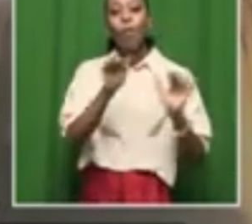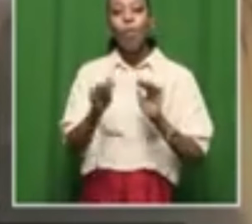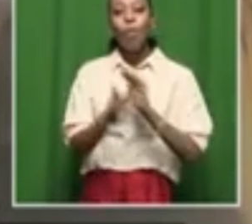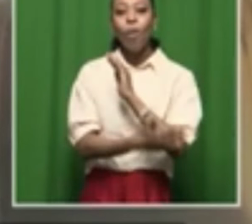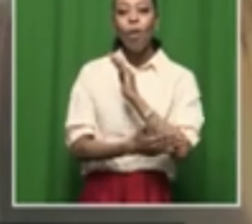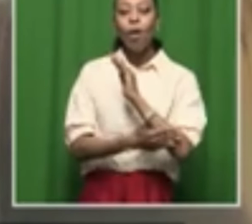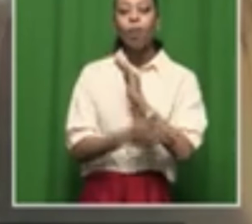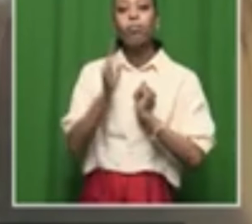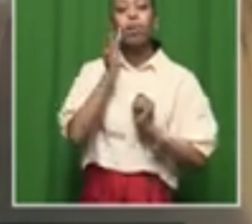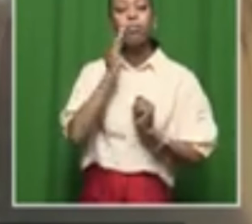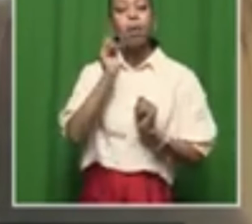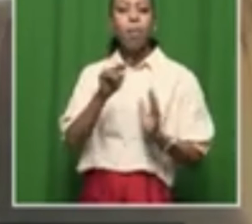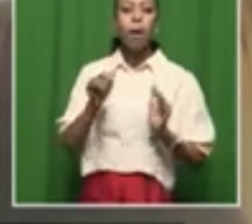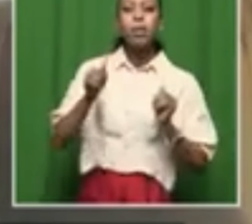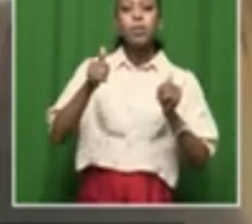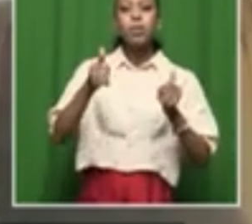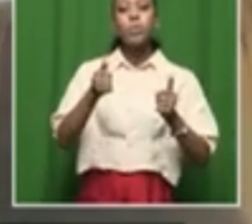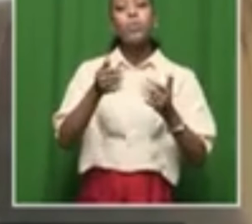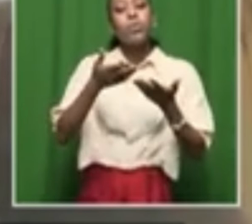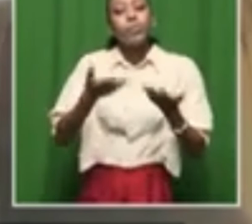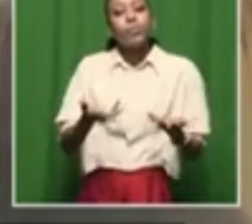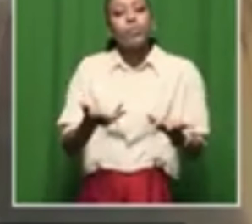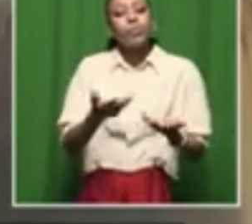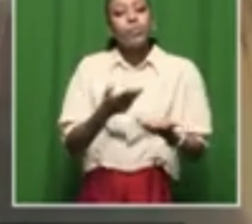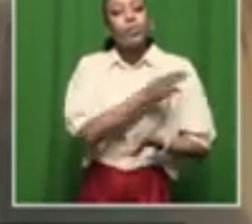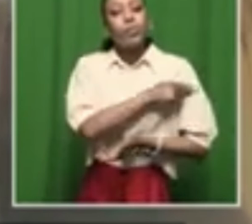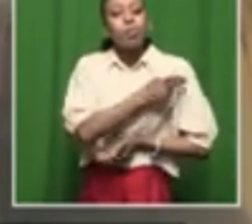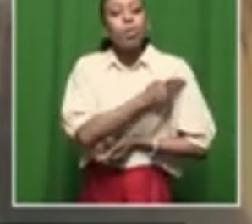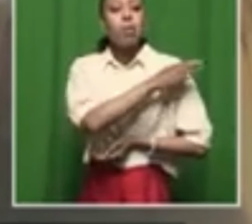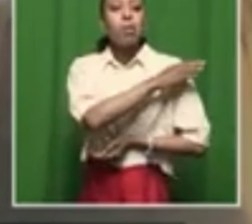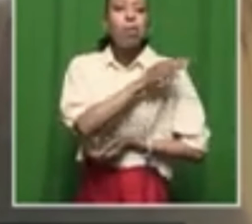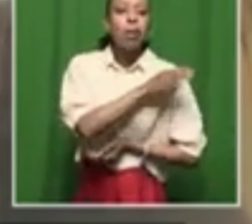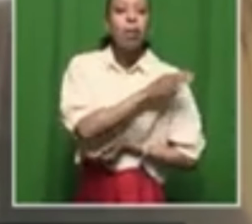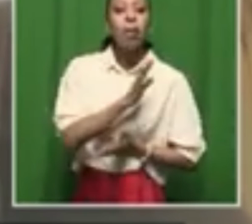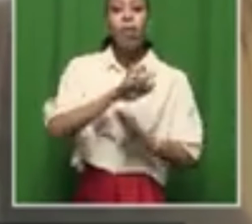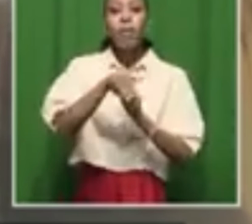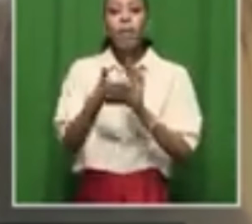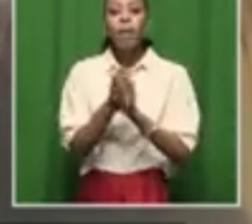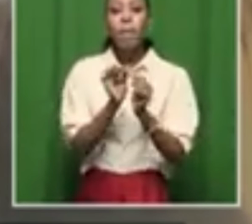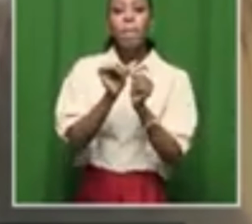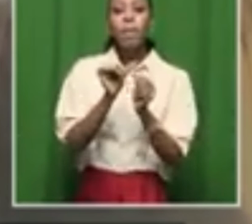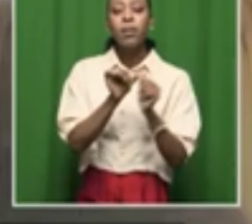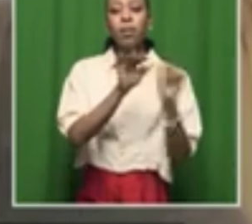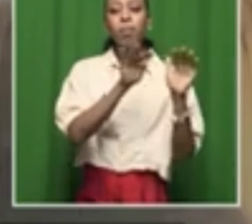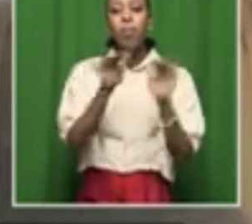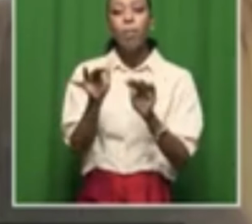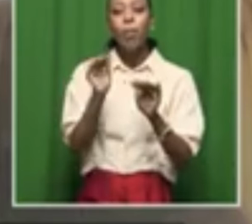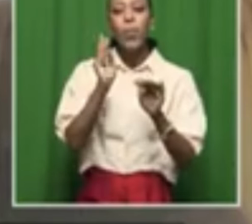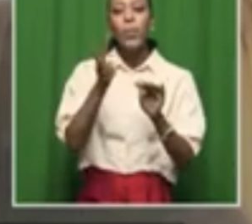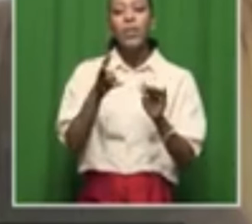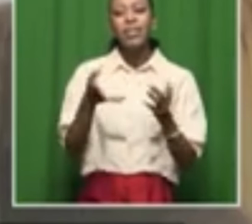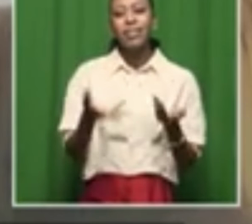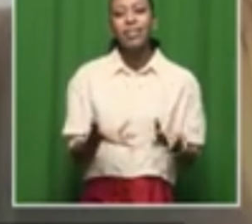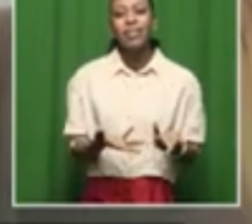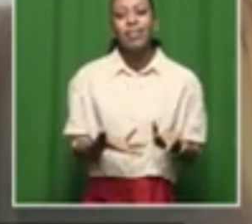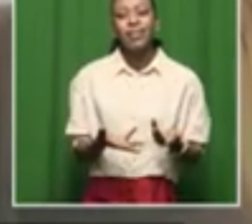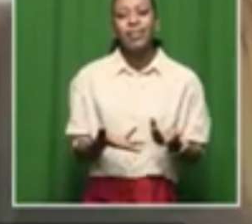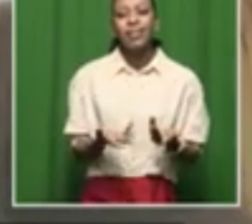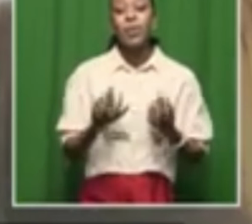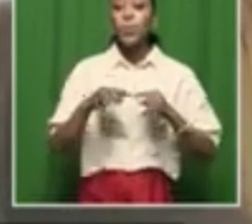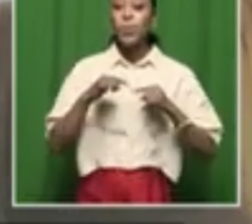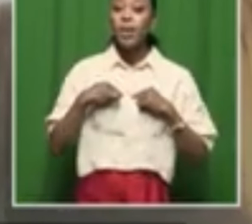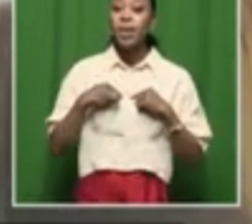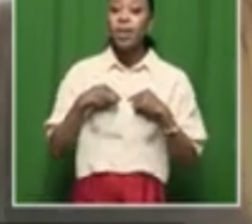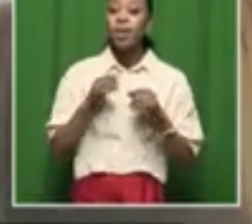ought to experience a good health outcomes, and everything will be better for the population in that particular country. We